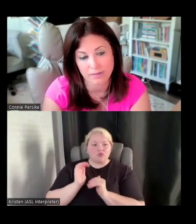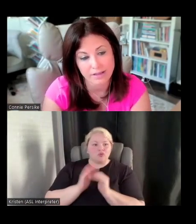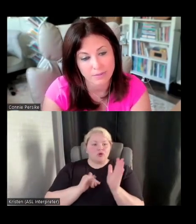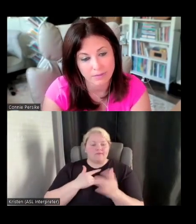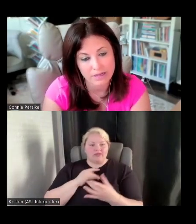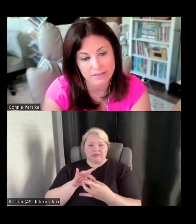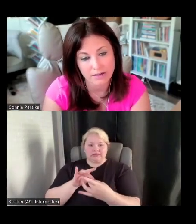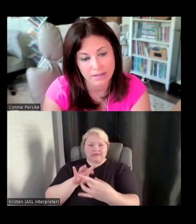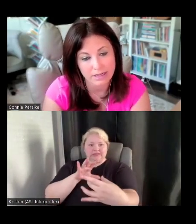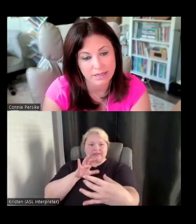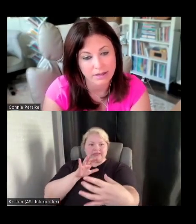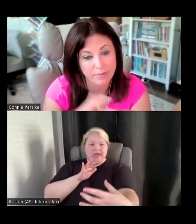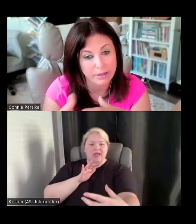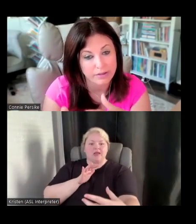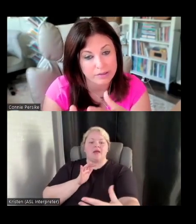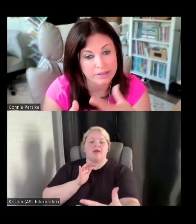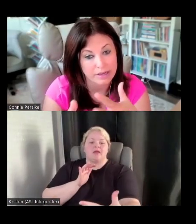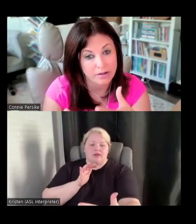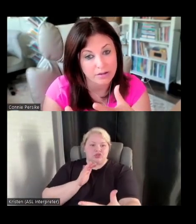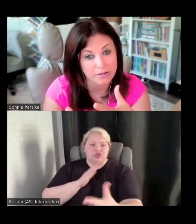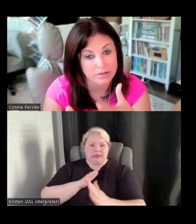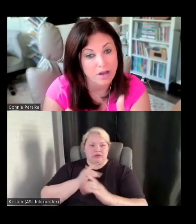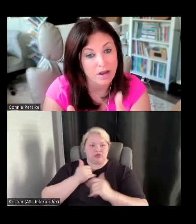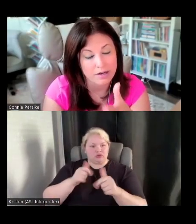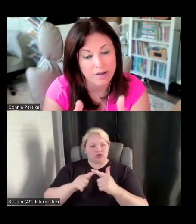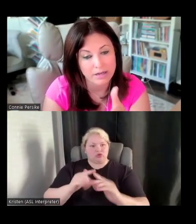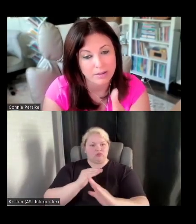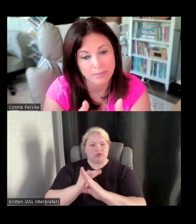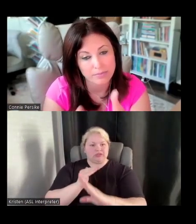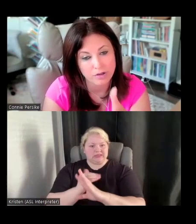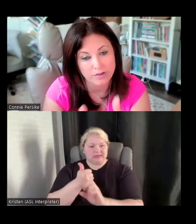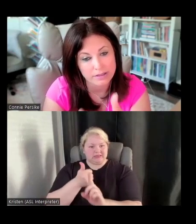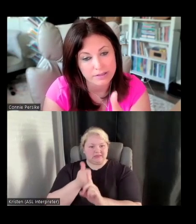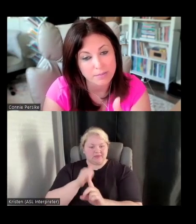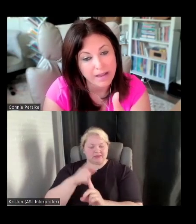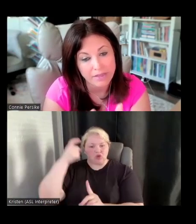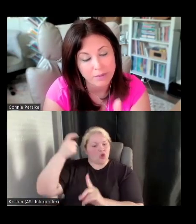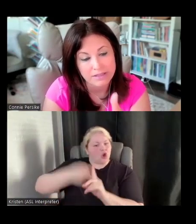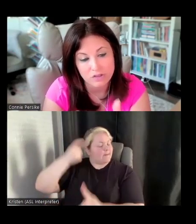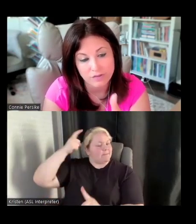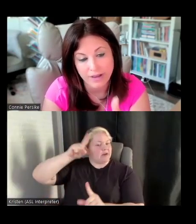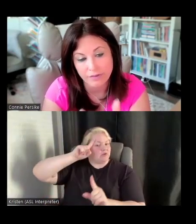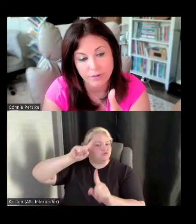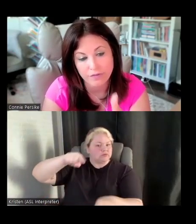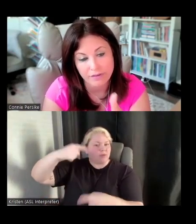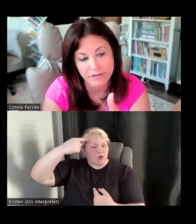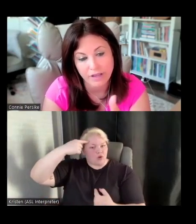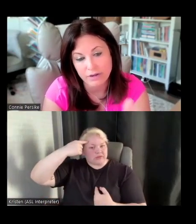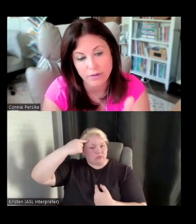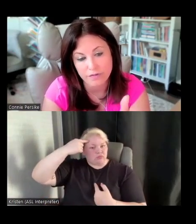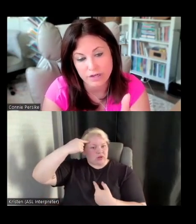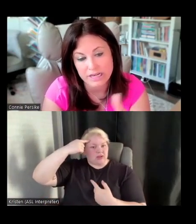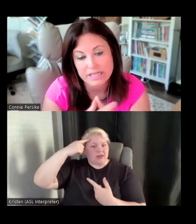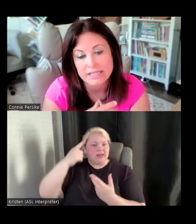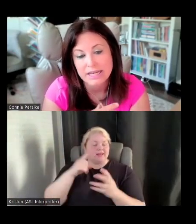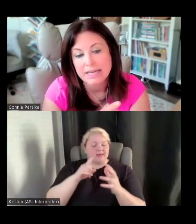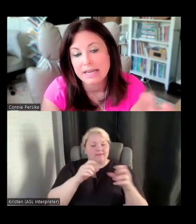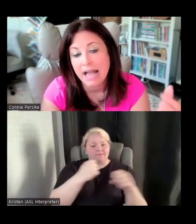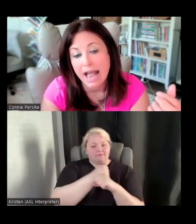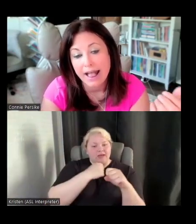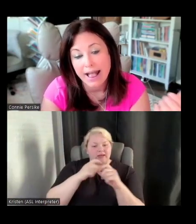protection. That's when we start thinking about those autonomic nervous system pathways of survival, fight, flight, or